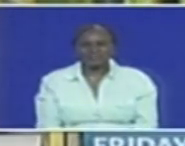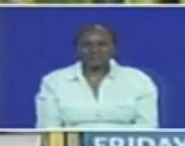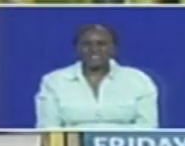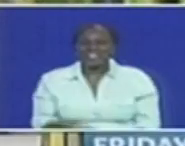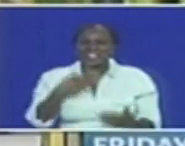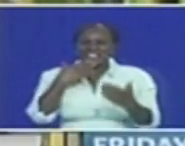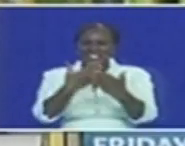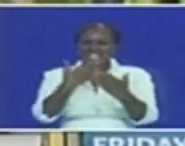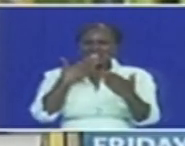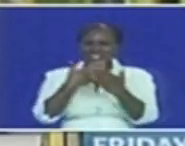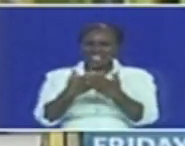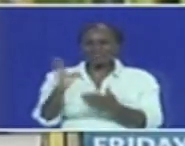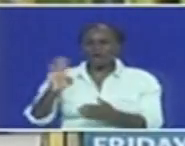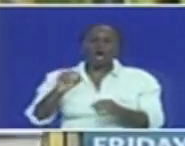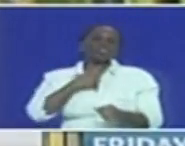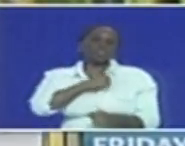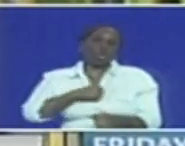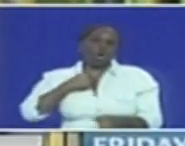Thank you, Betty. Freddy.